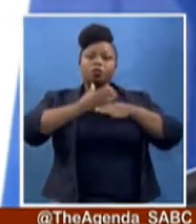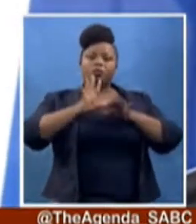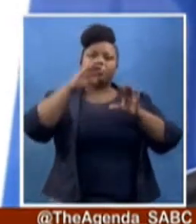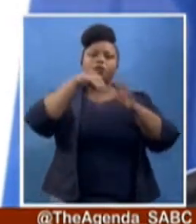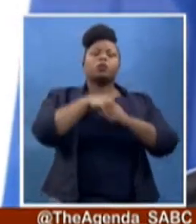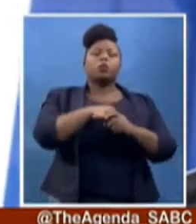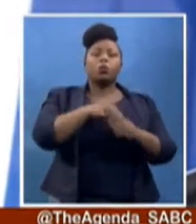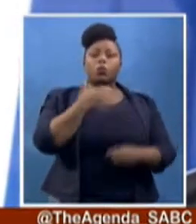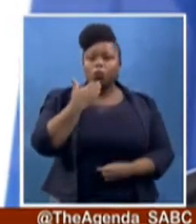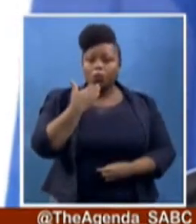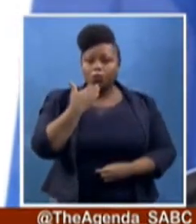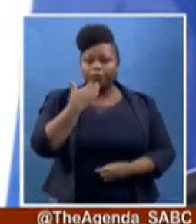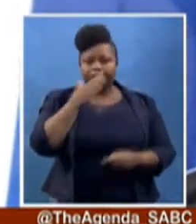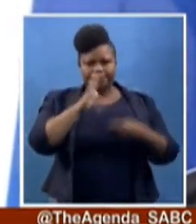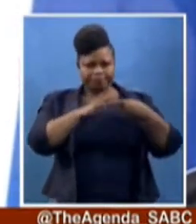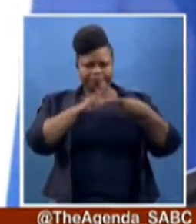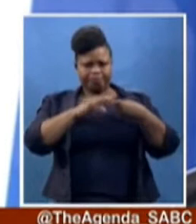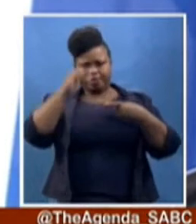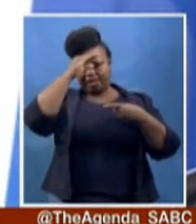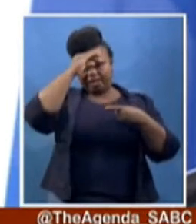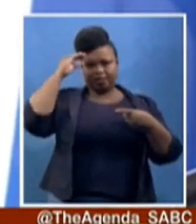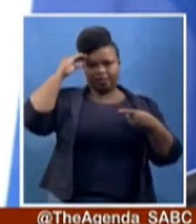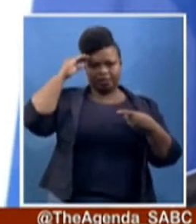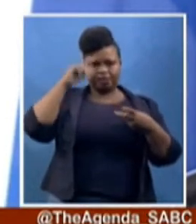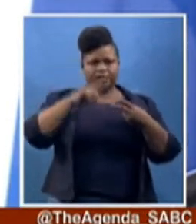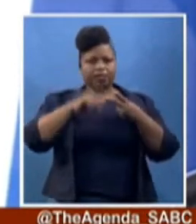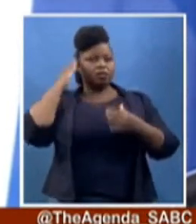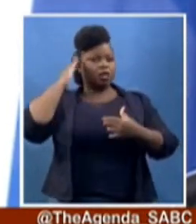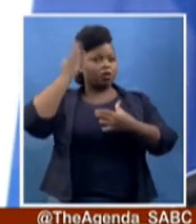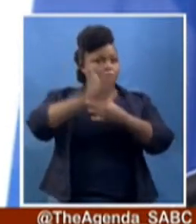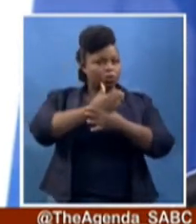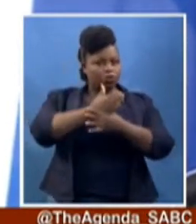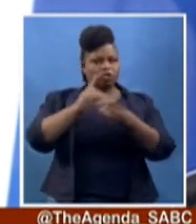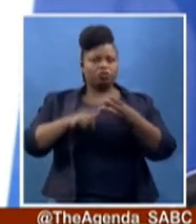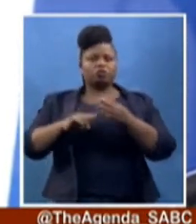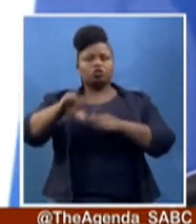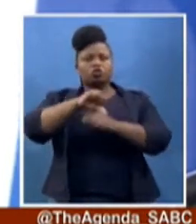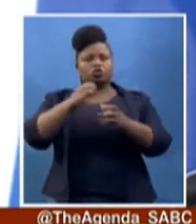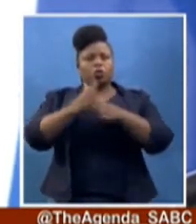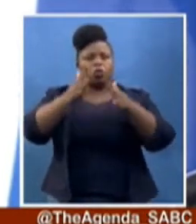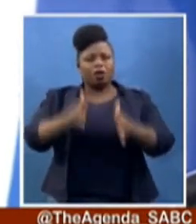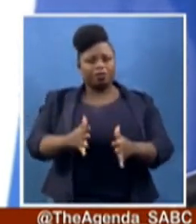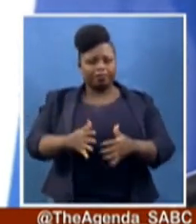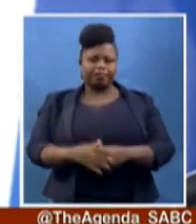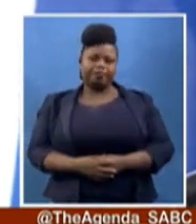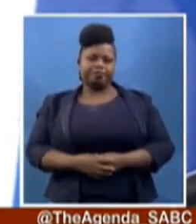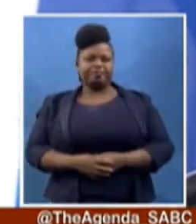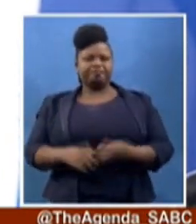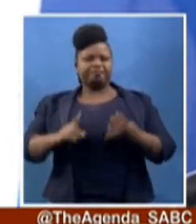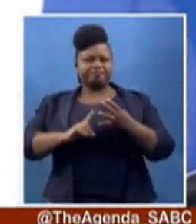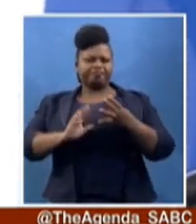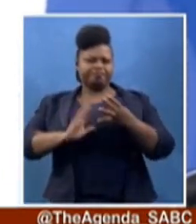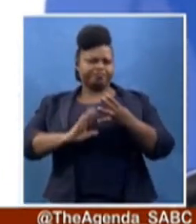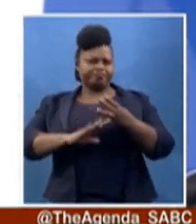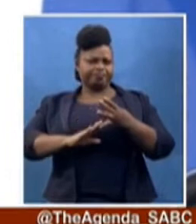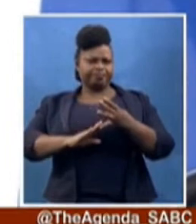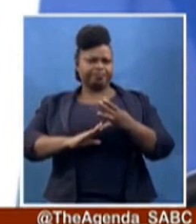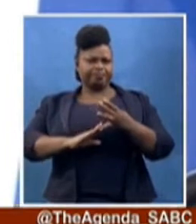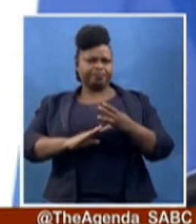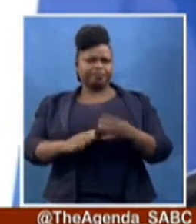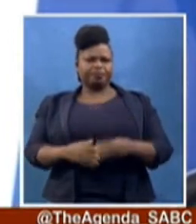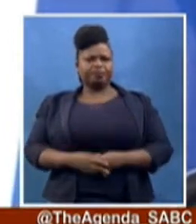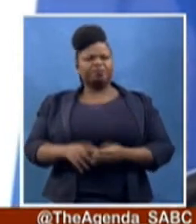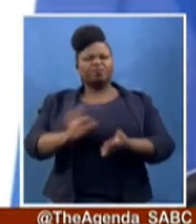nurses, psychologists, social workers, management, and cleaners. Most of them